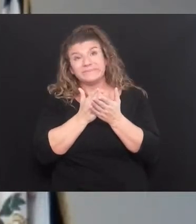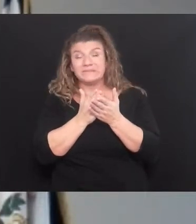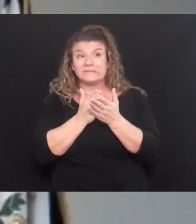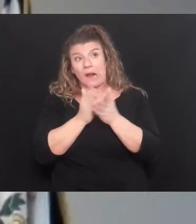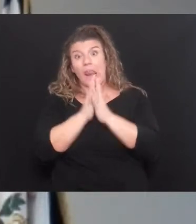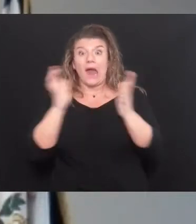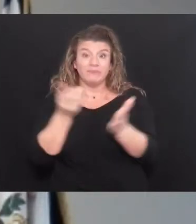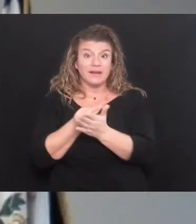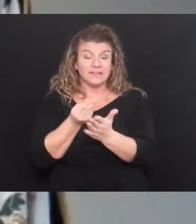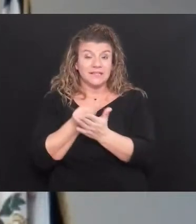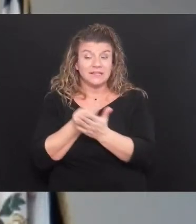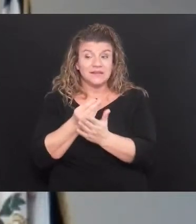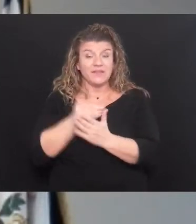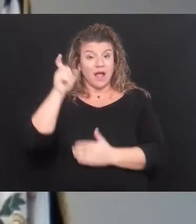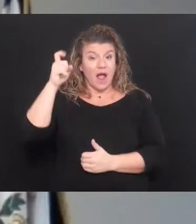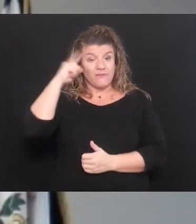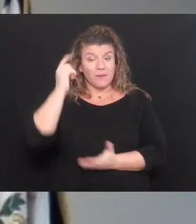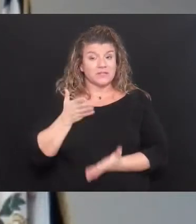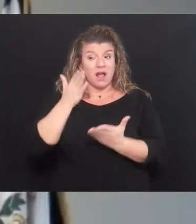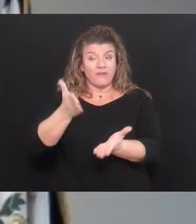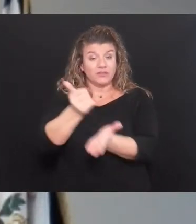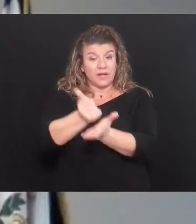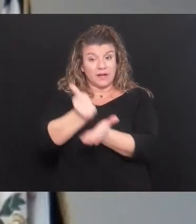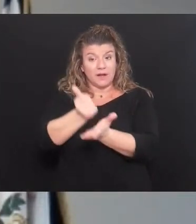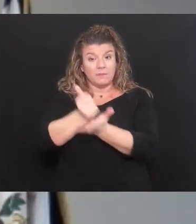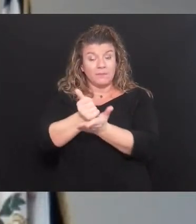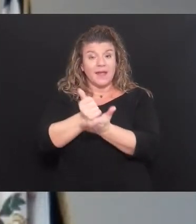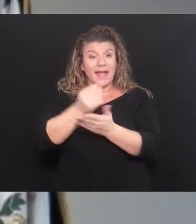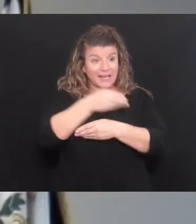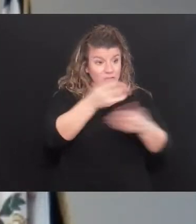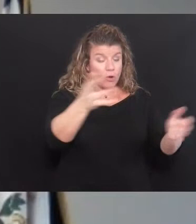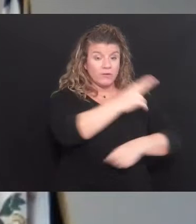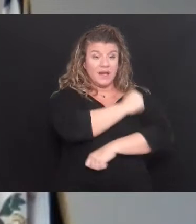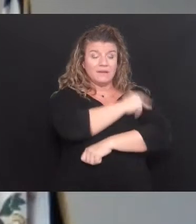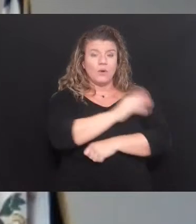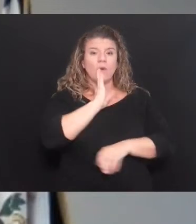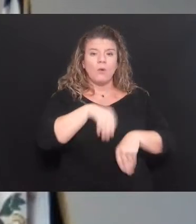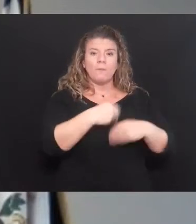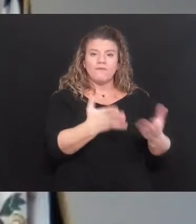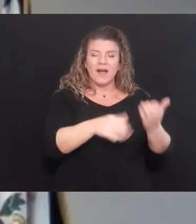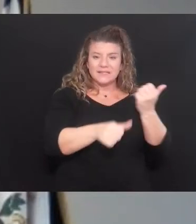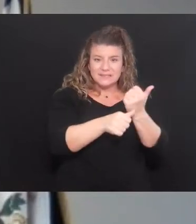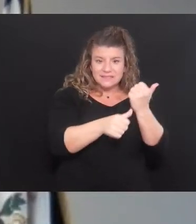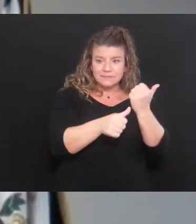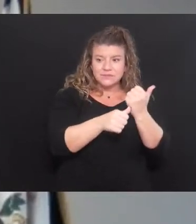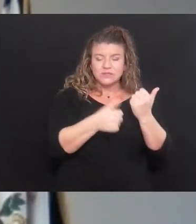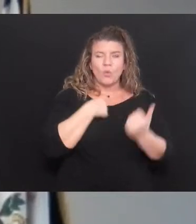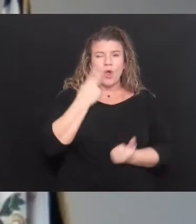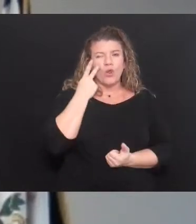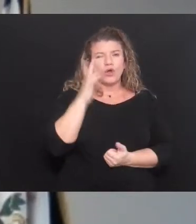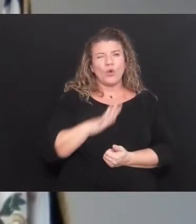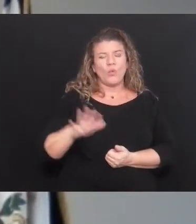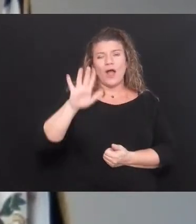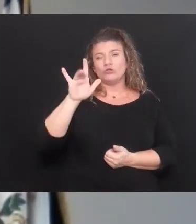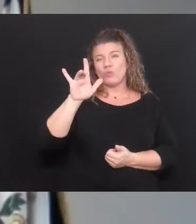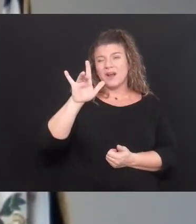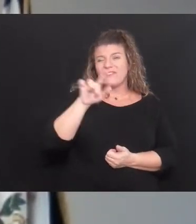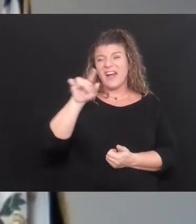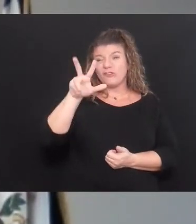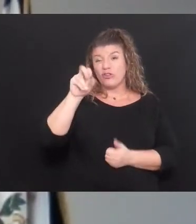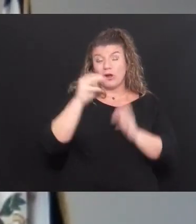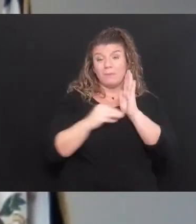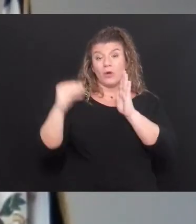us to help and inform the hospitals that we will provide them some assistance, and we're looking in the neighborhood of $25–30